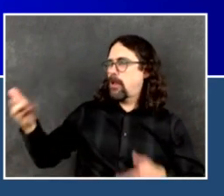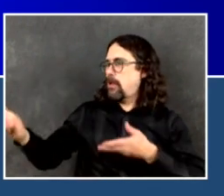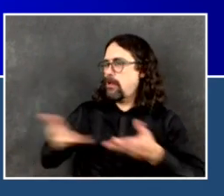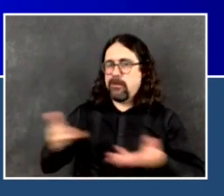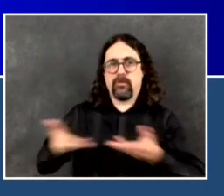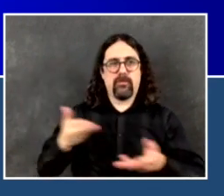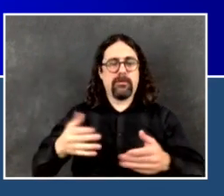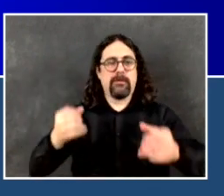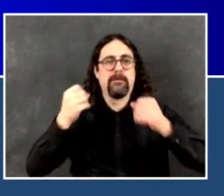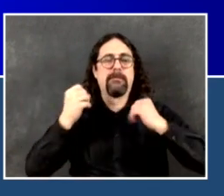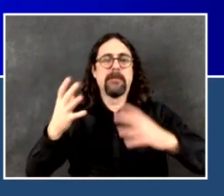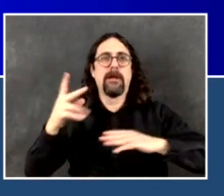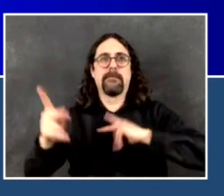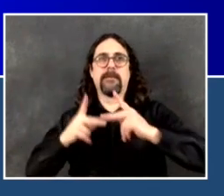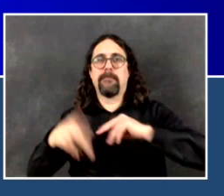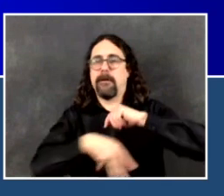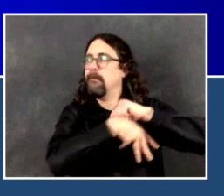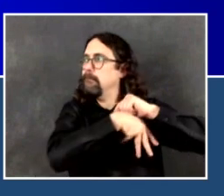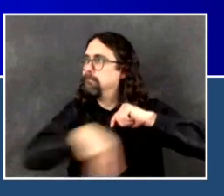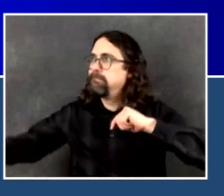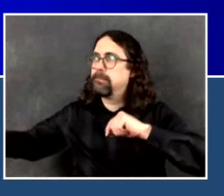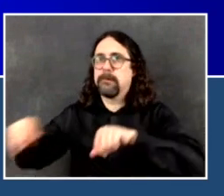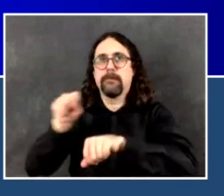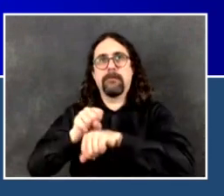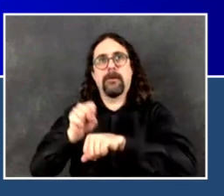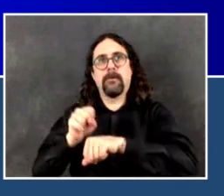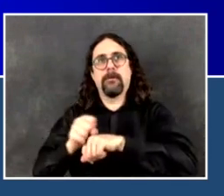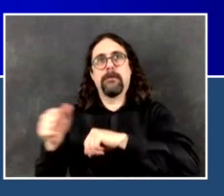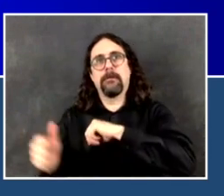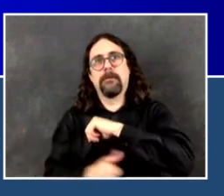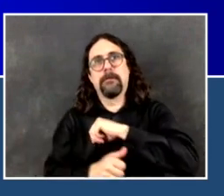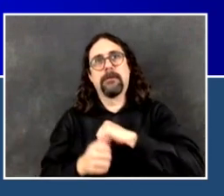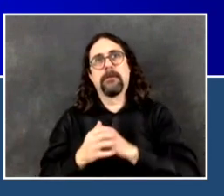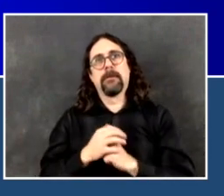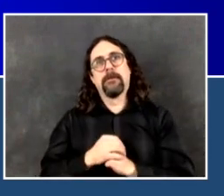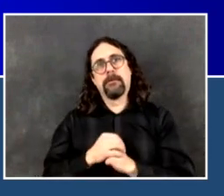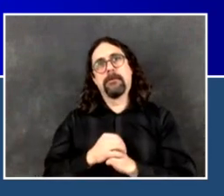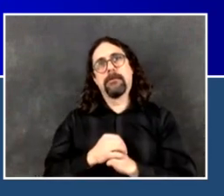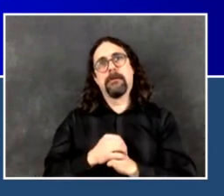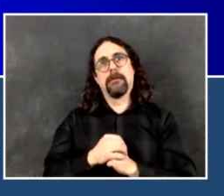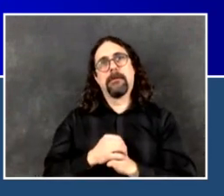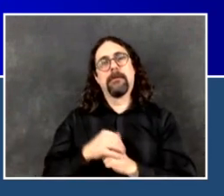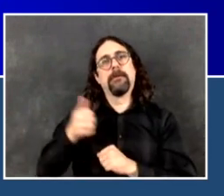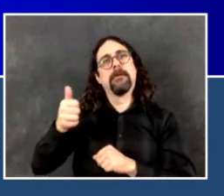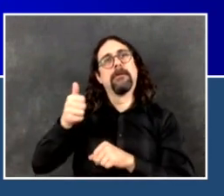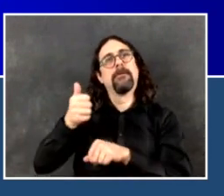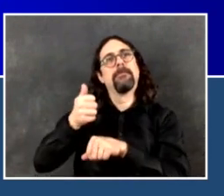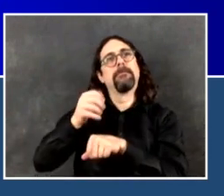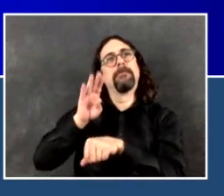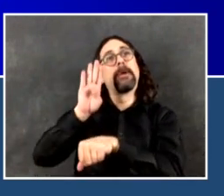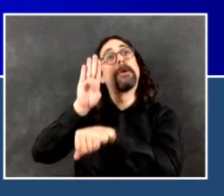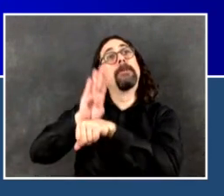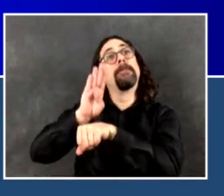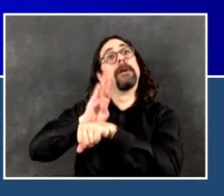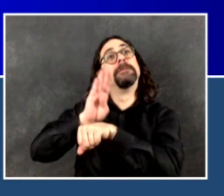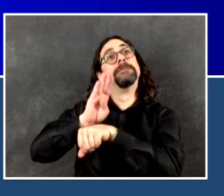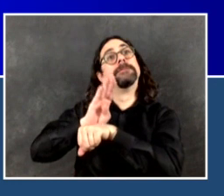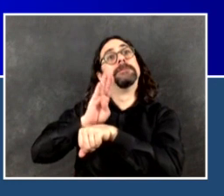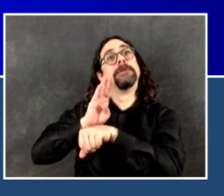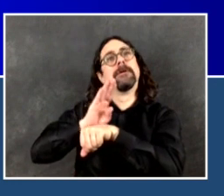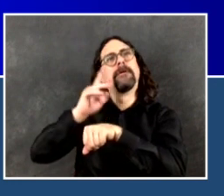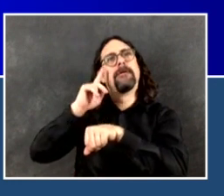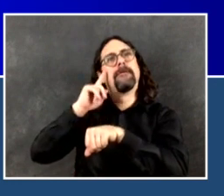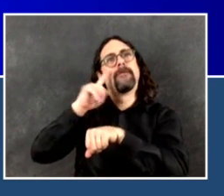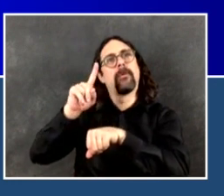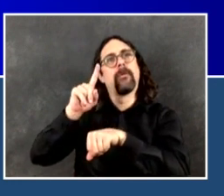turn business into an engine for change? She's led efforts to empower people, to train people, to bring them